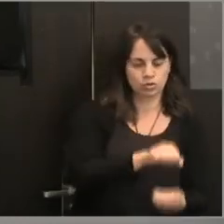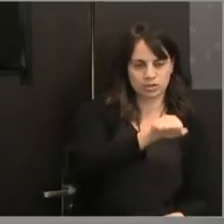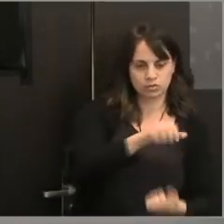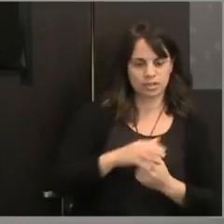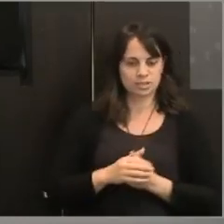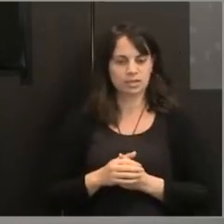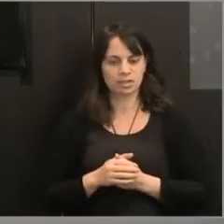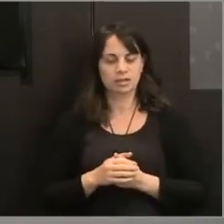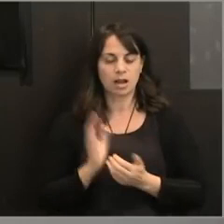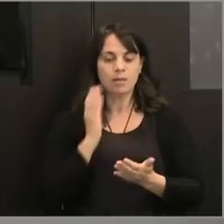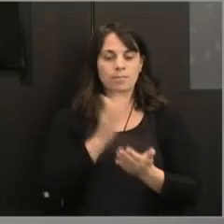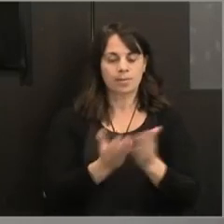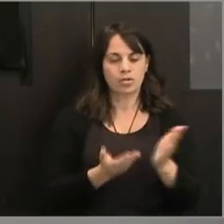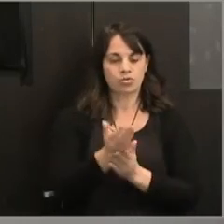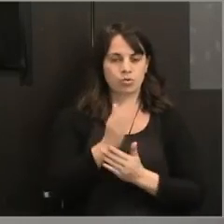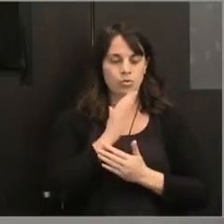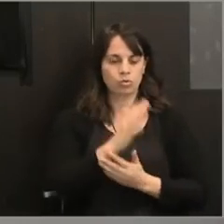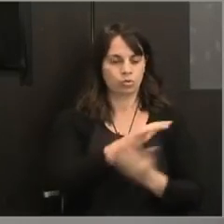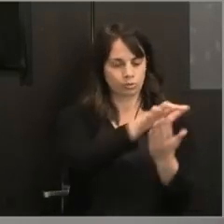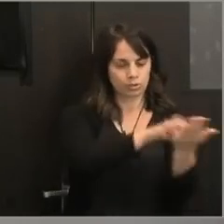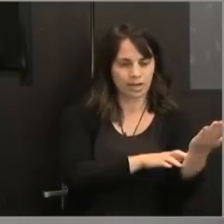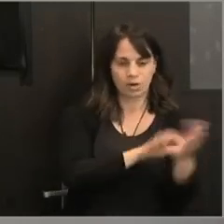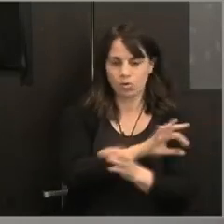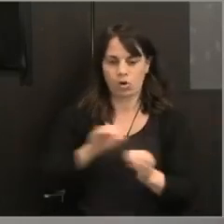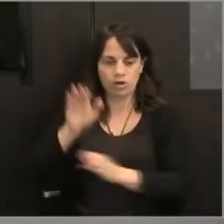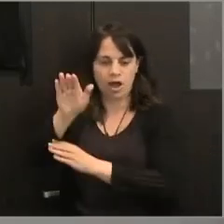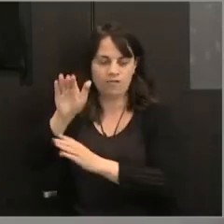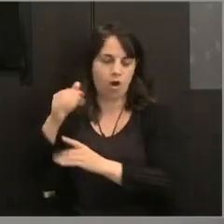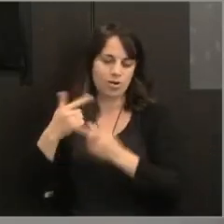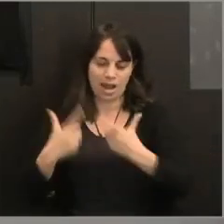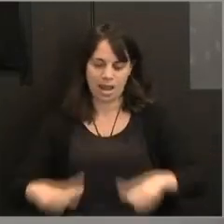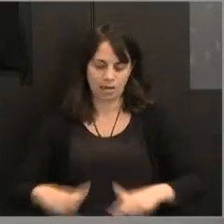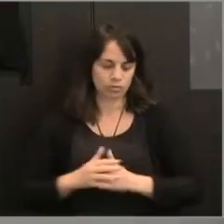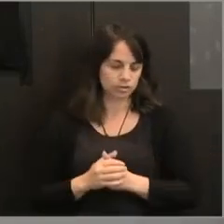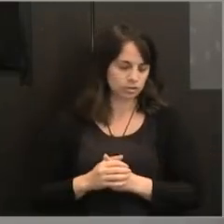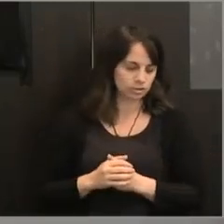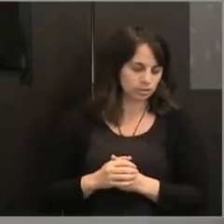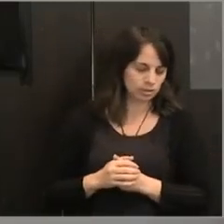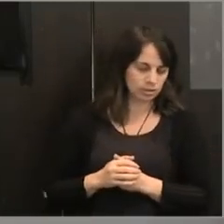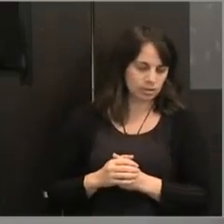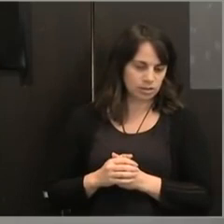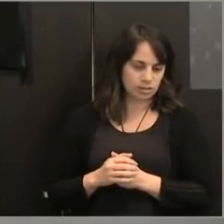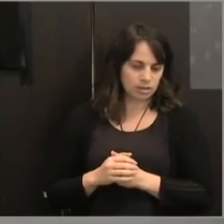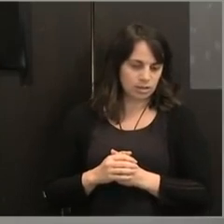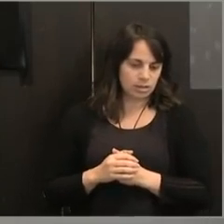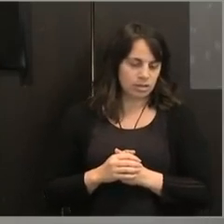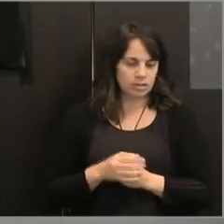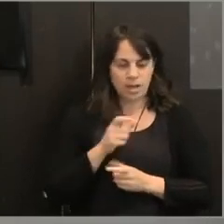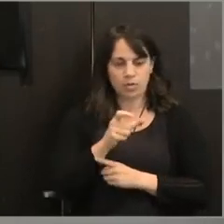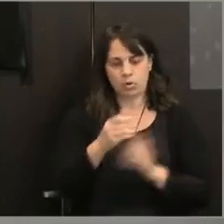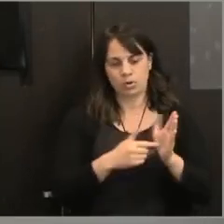in Te Reo, rather than a foreign language, the key interpretive lens was obviously mana and